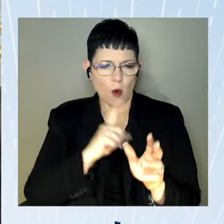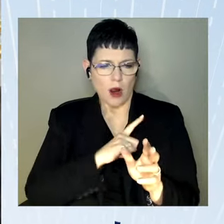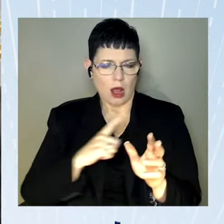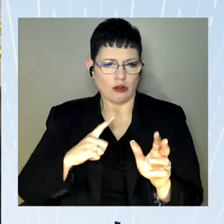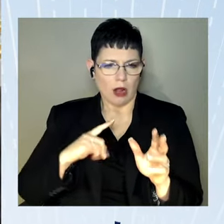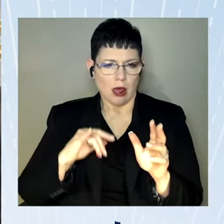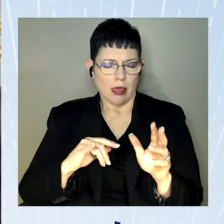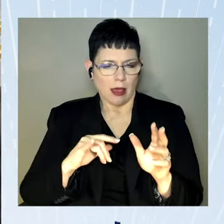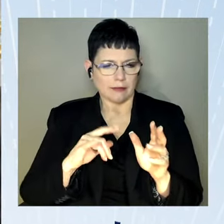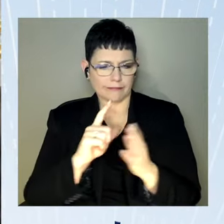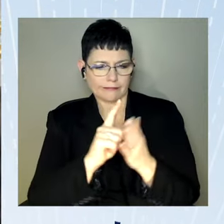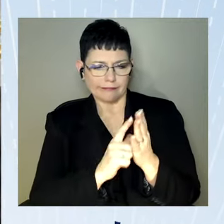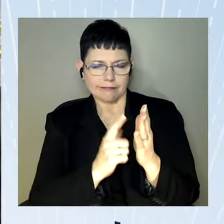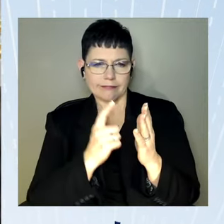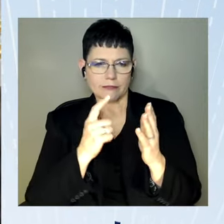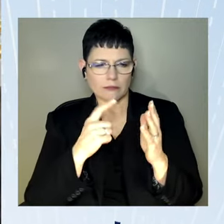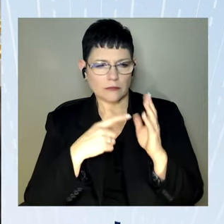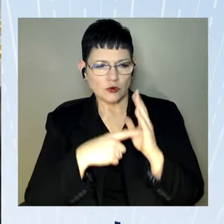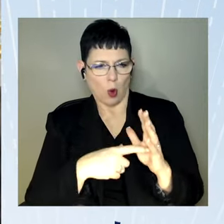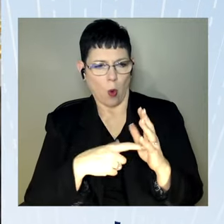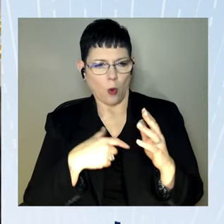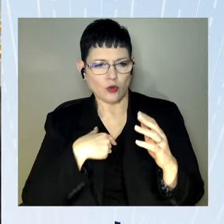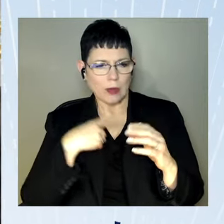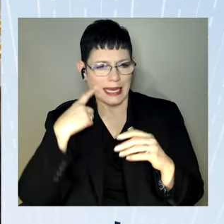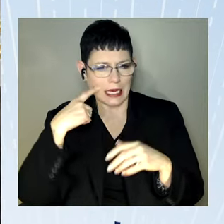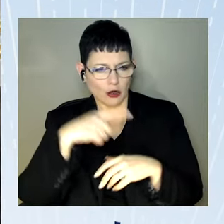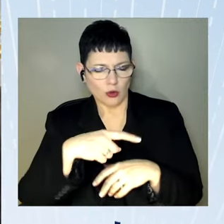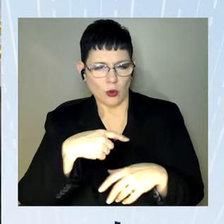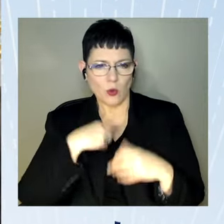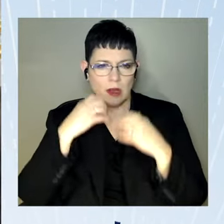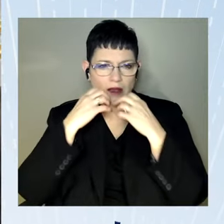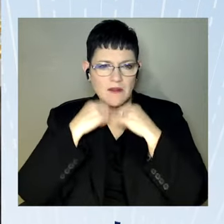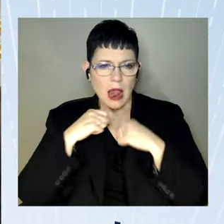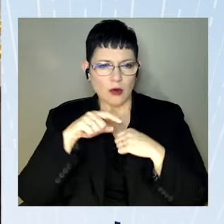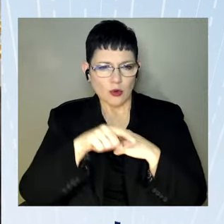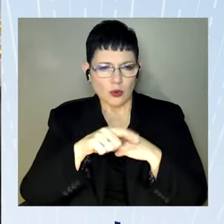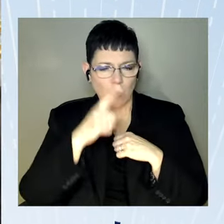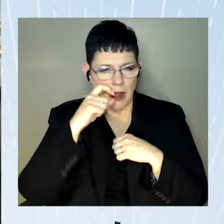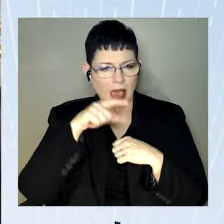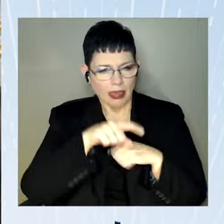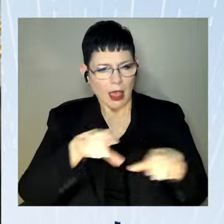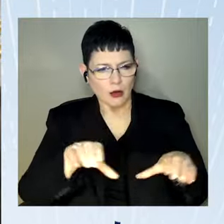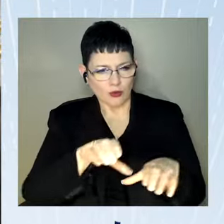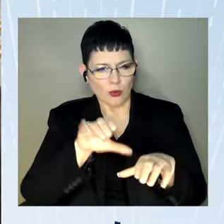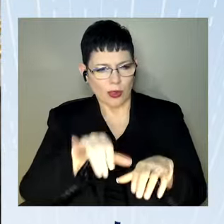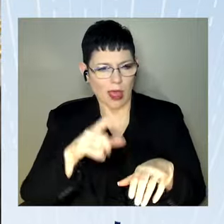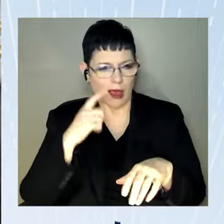heard, and valued, just as they have done for the special ones with disabilities in their lives. Thank you.